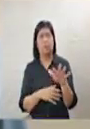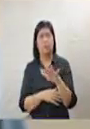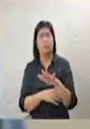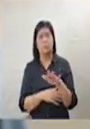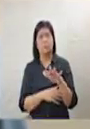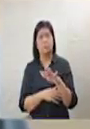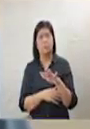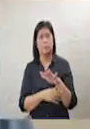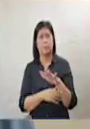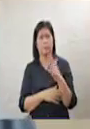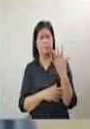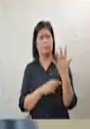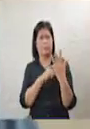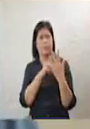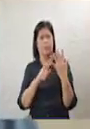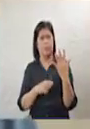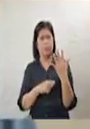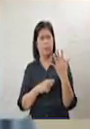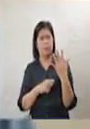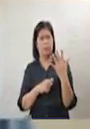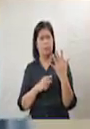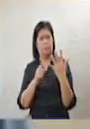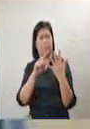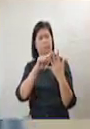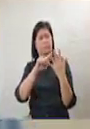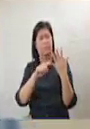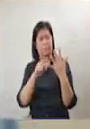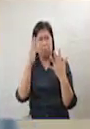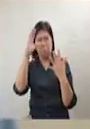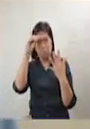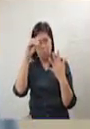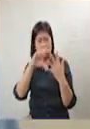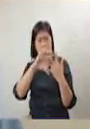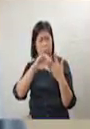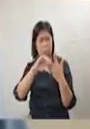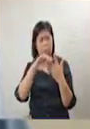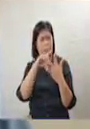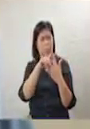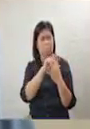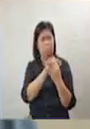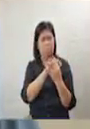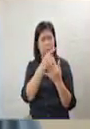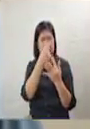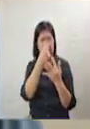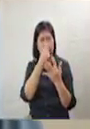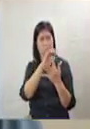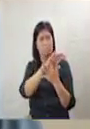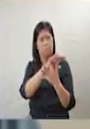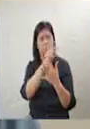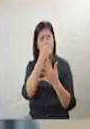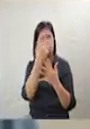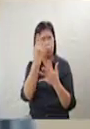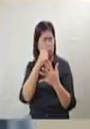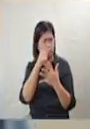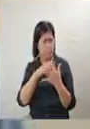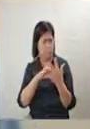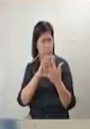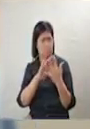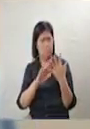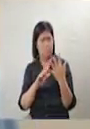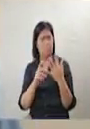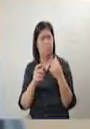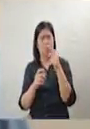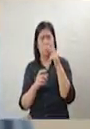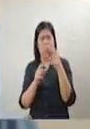in five, three would be male workers, male employees, and only two would be women. And yung